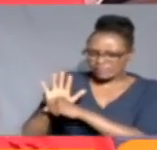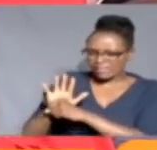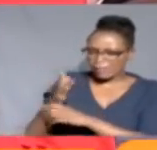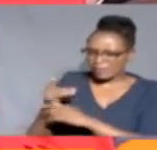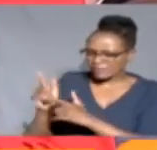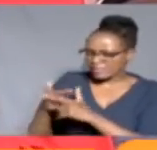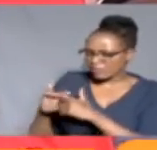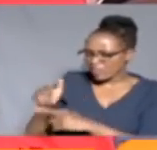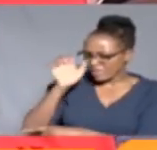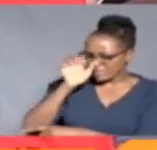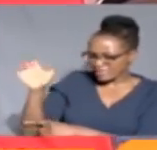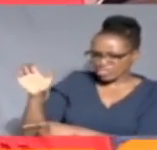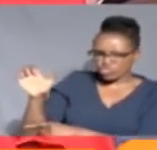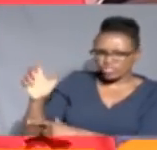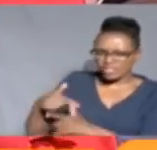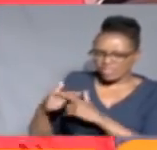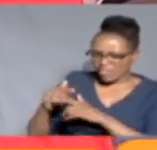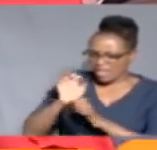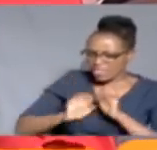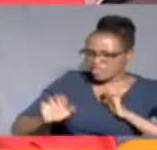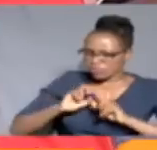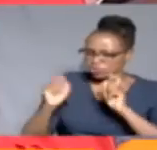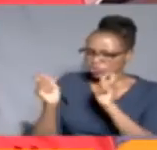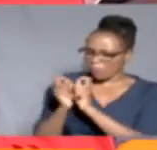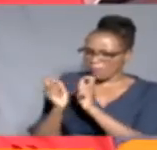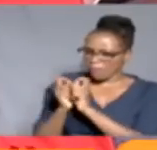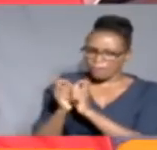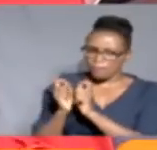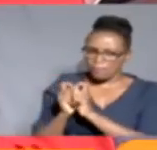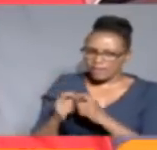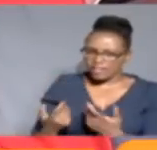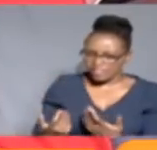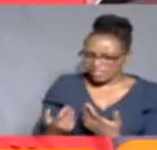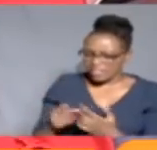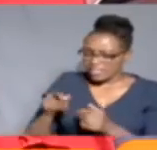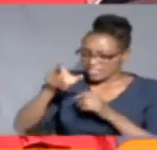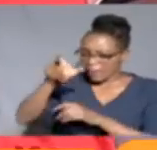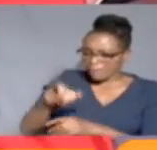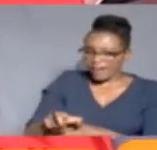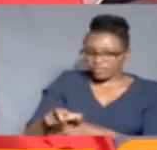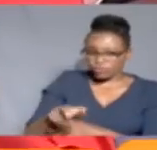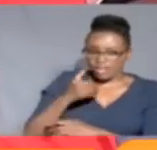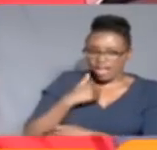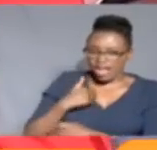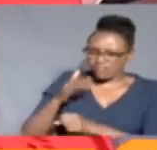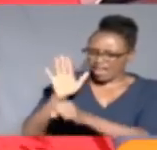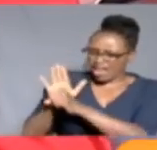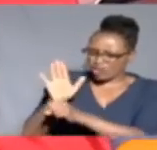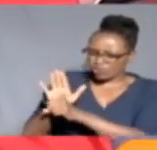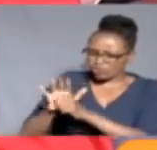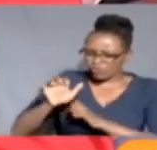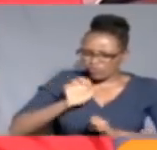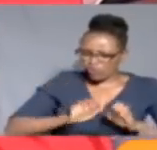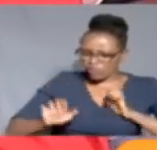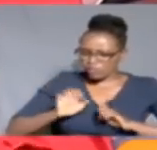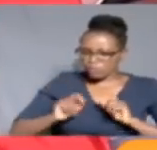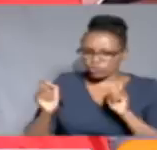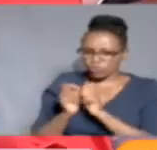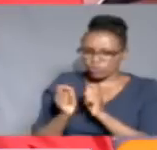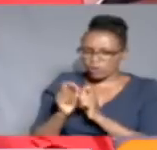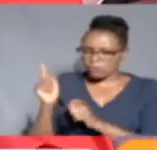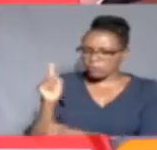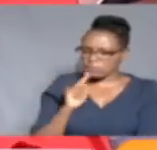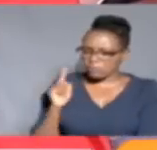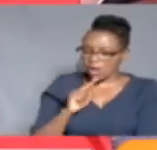the emotional pain that is going through that person. This person must have gone through a lot of emotional pain, whether